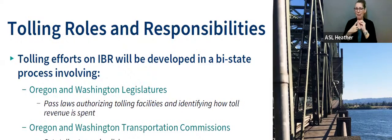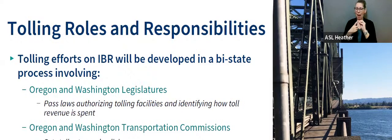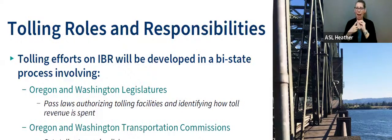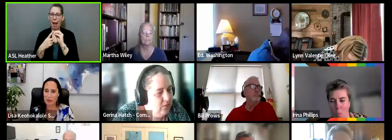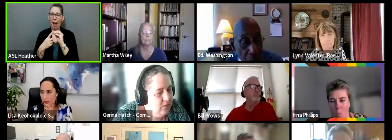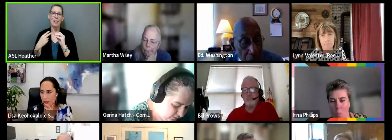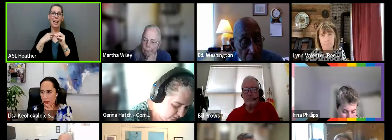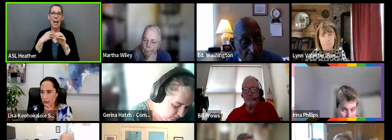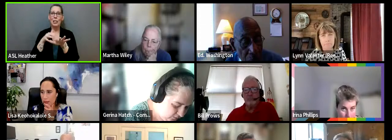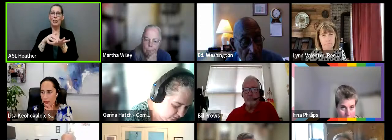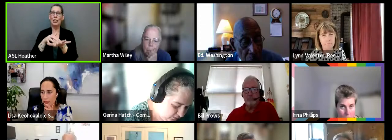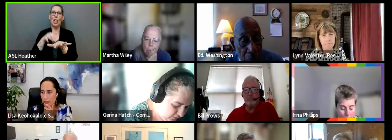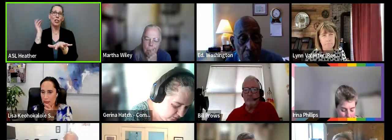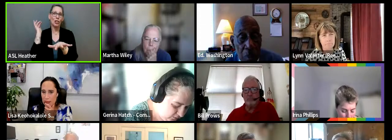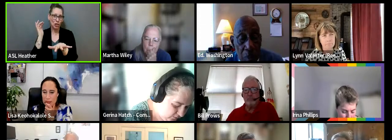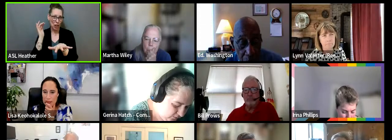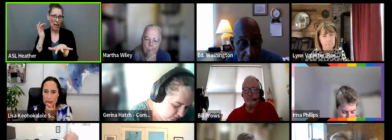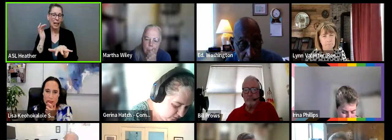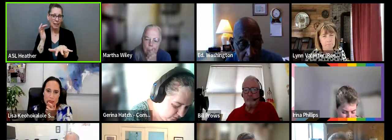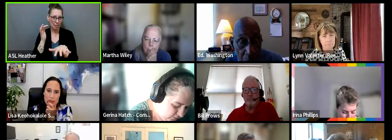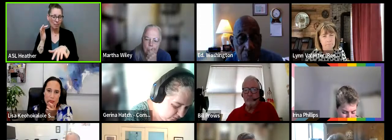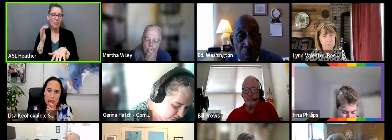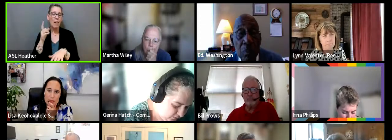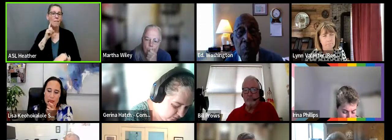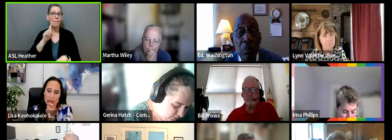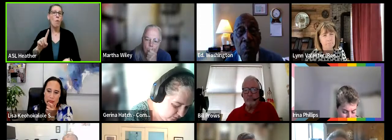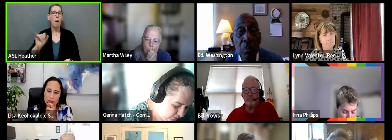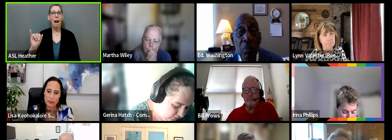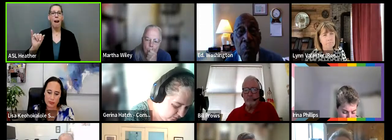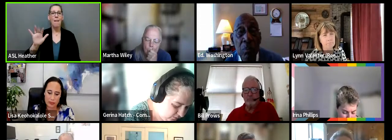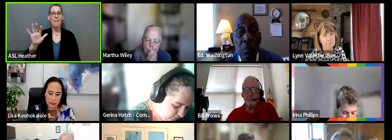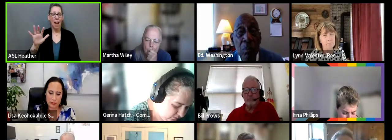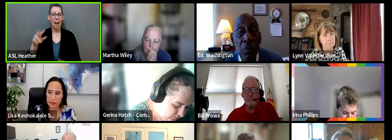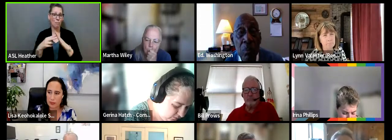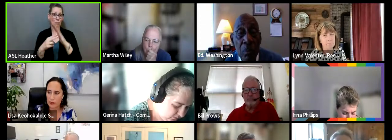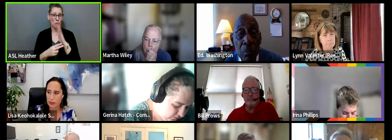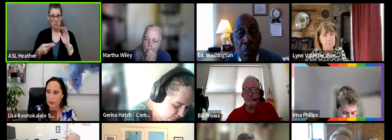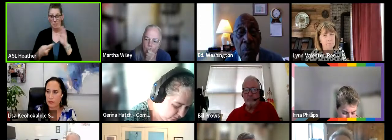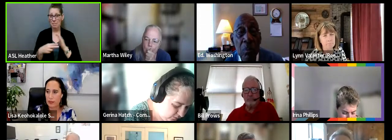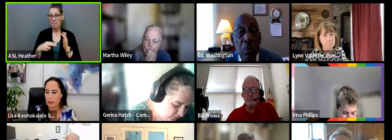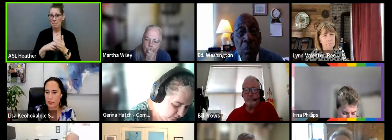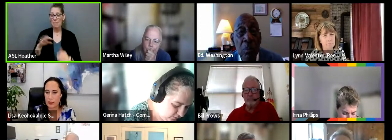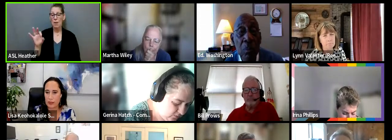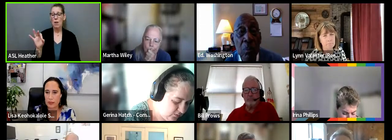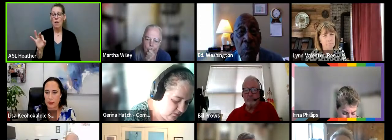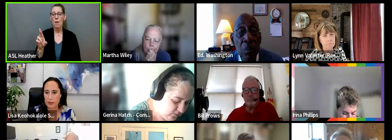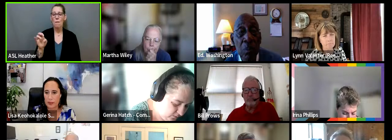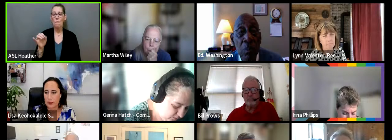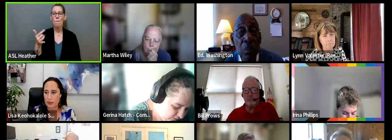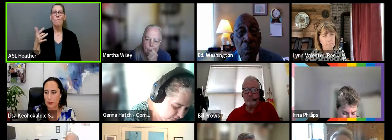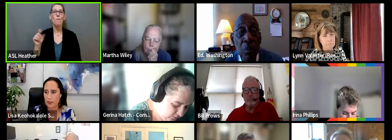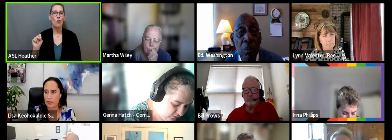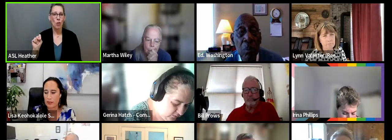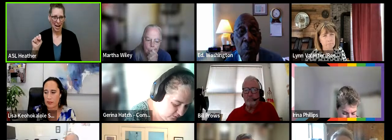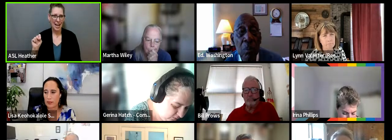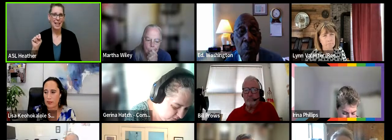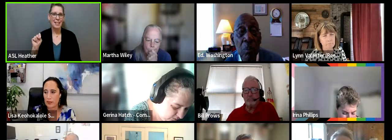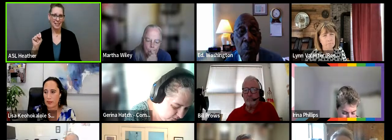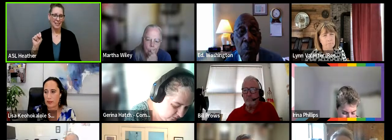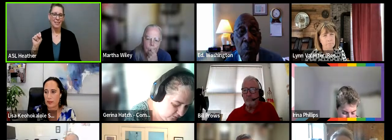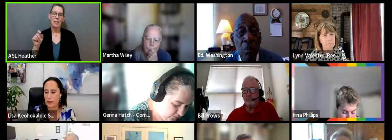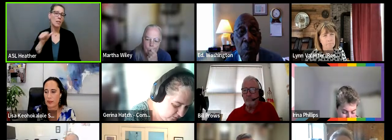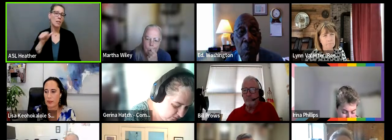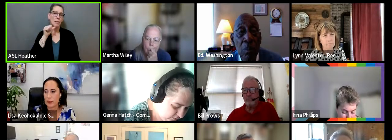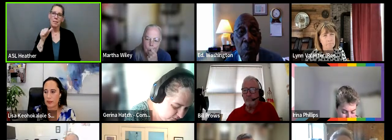congestion pricing on the I-5 bridge, is that freight needs are not, freight doesn't have